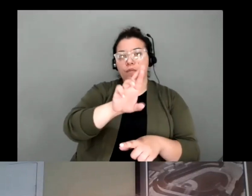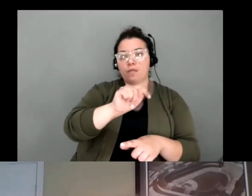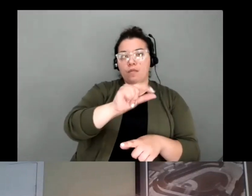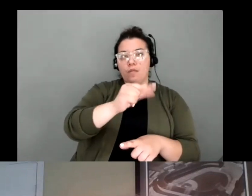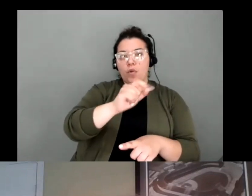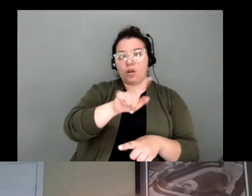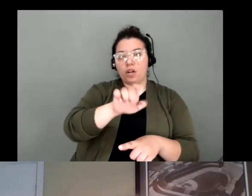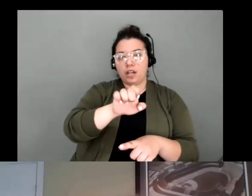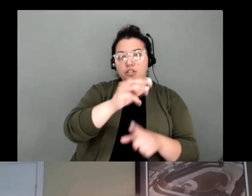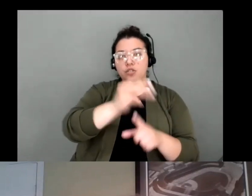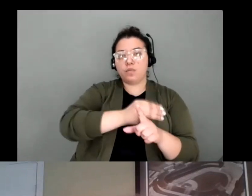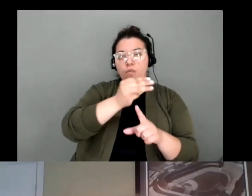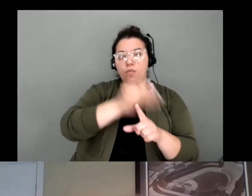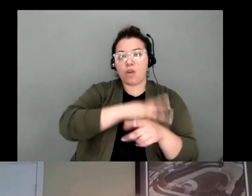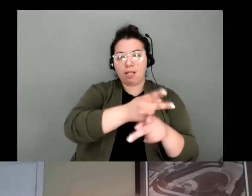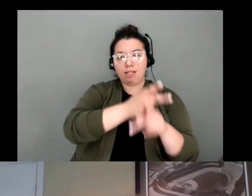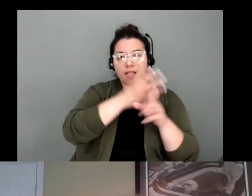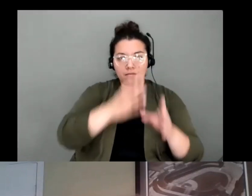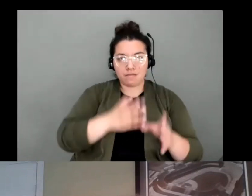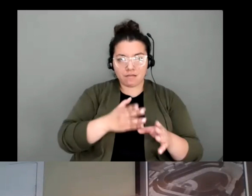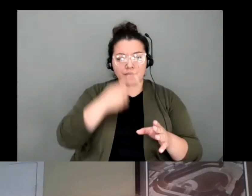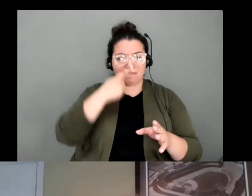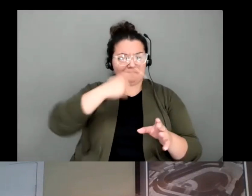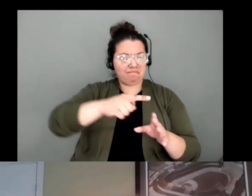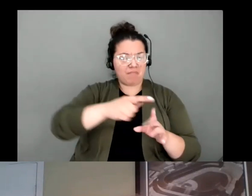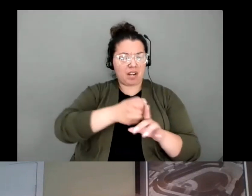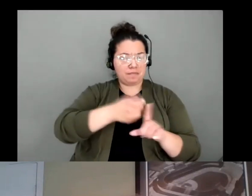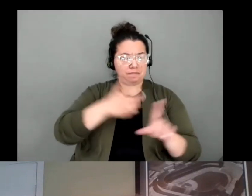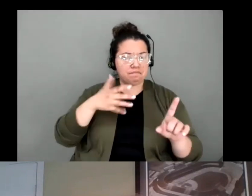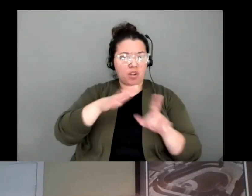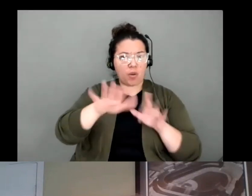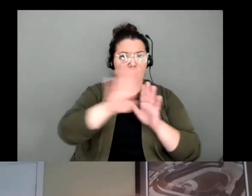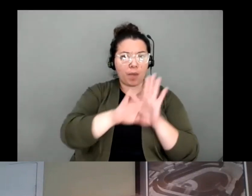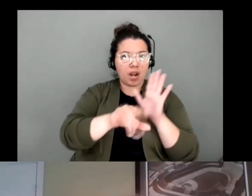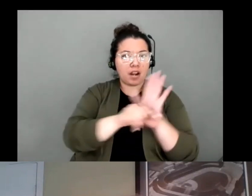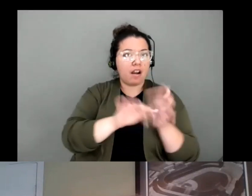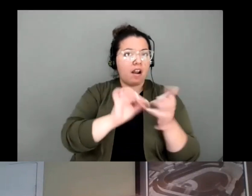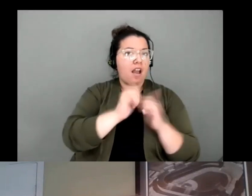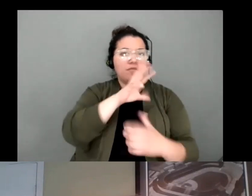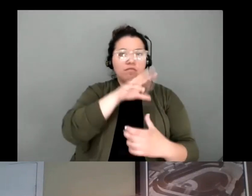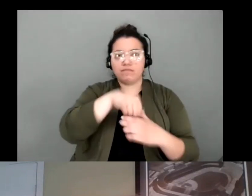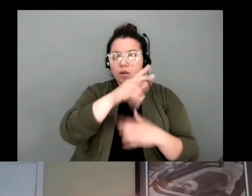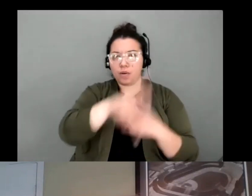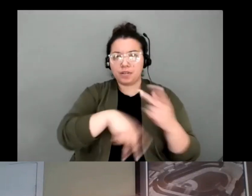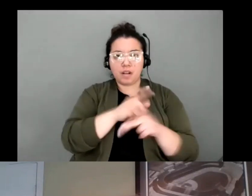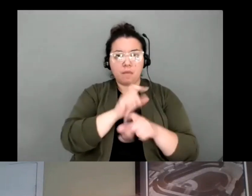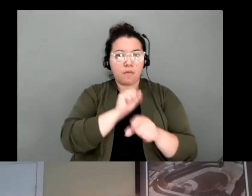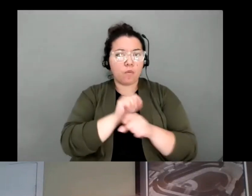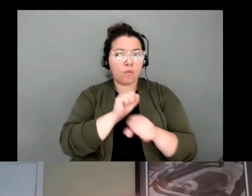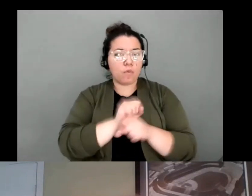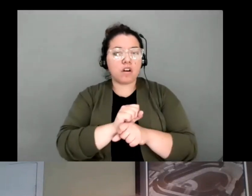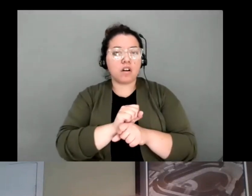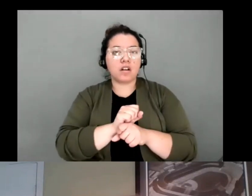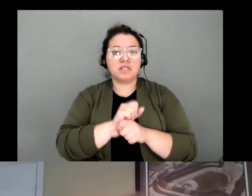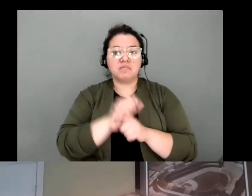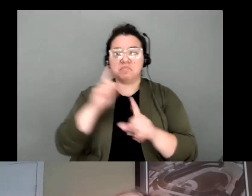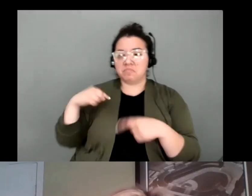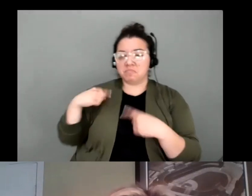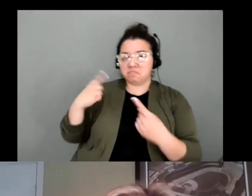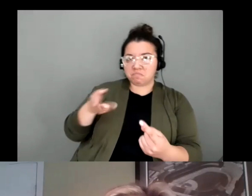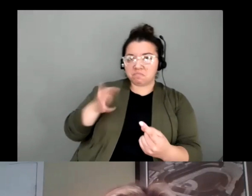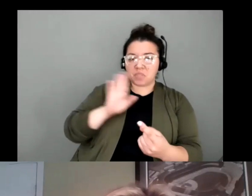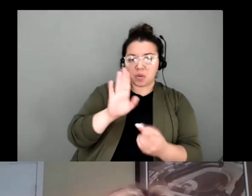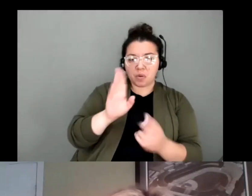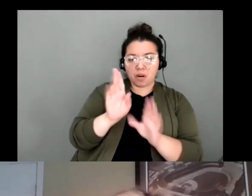bit of your background and how you found yourself in this job and how long you've been doing it and where you are today.